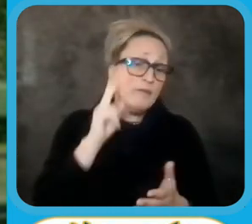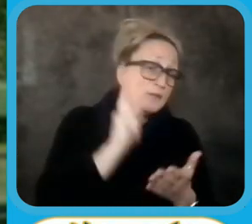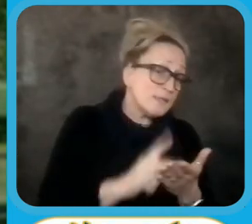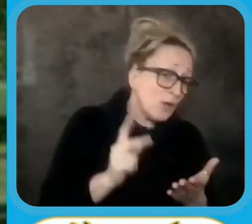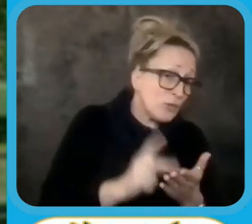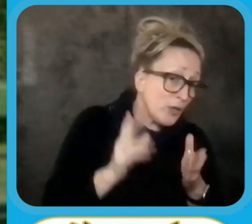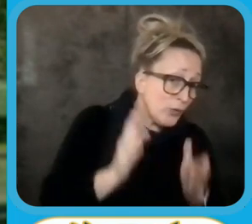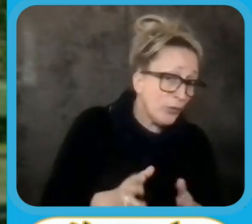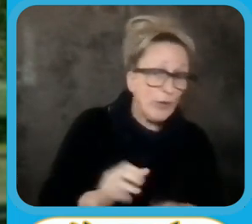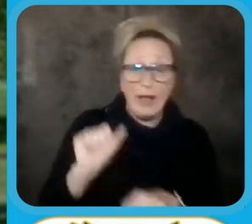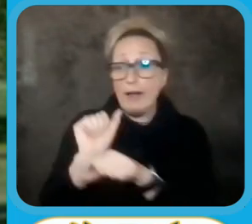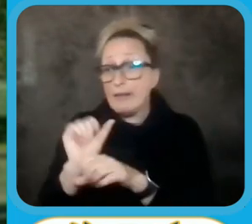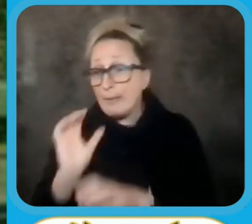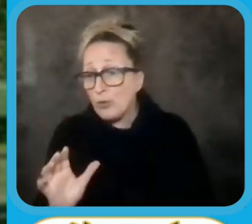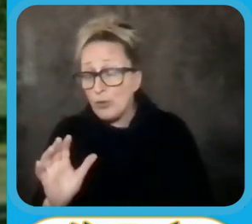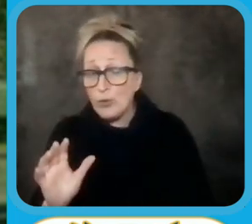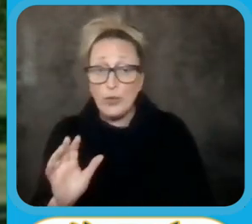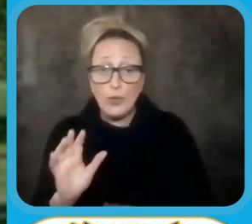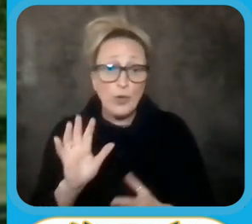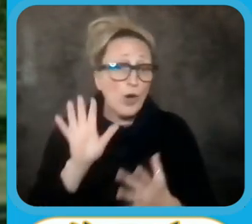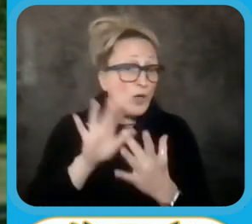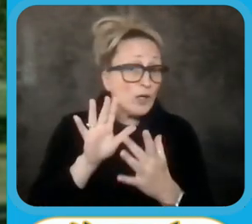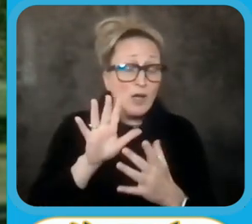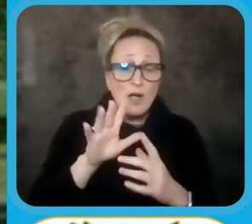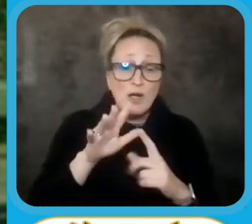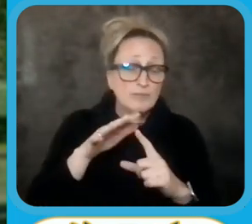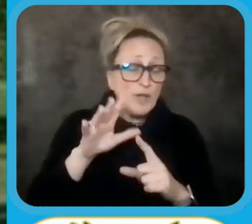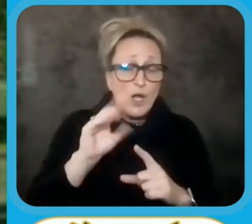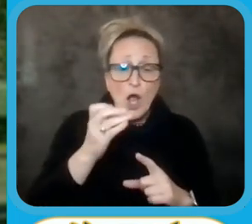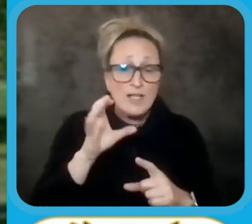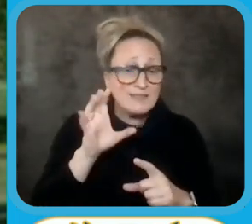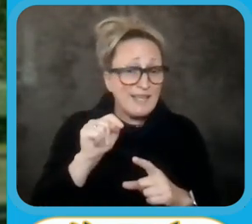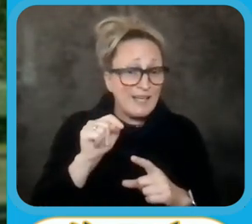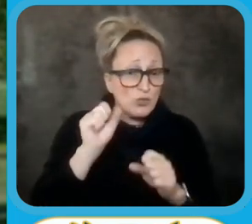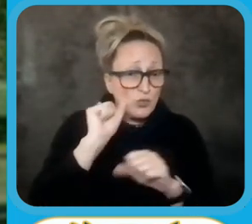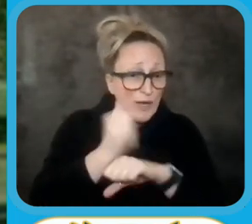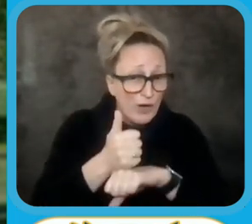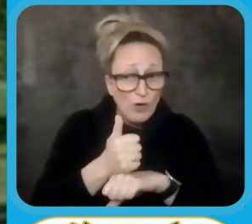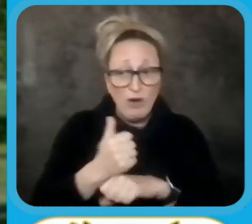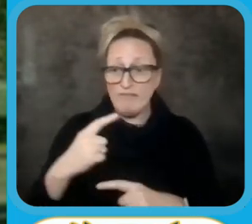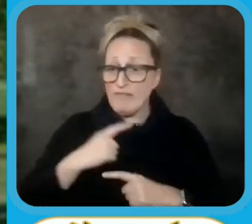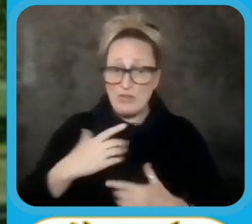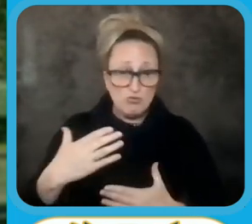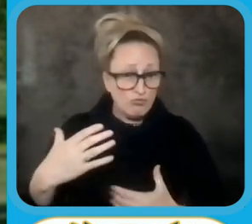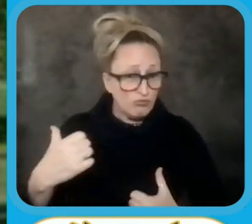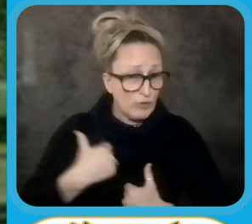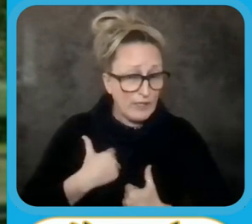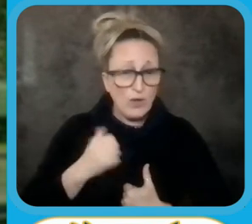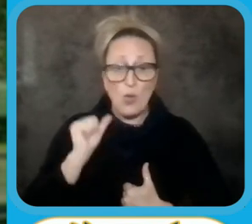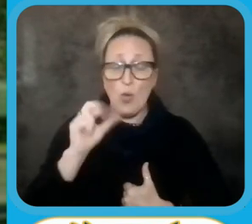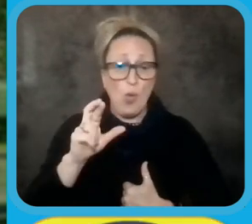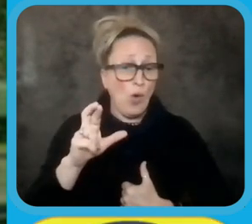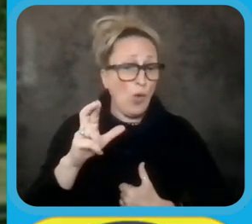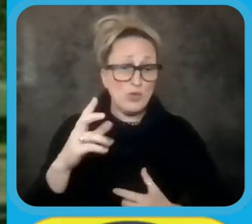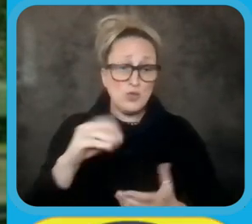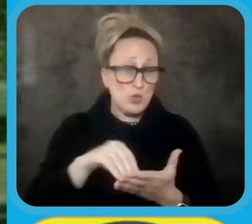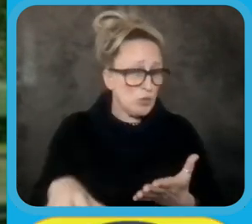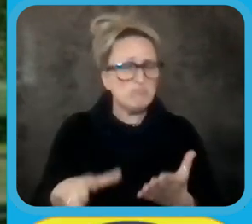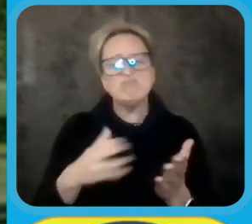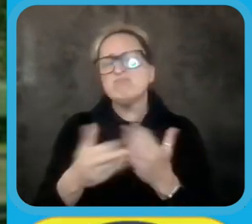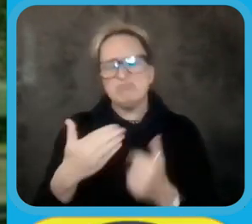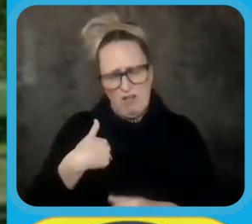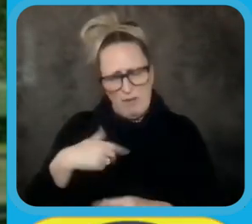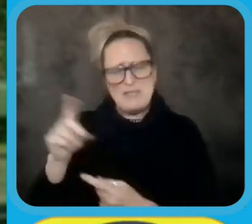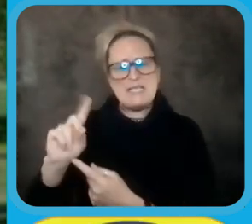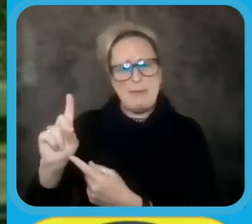a laborer, content creator, veteran, or student, as long as I'm a Democrat. That is the work I'm